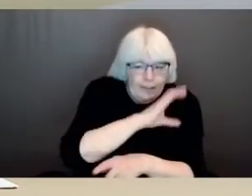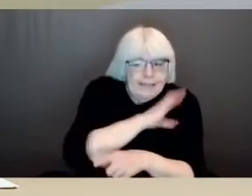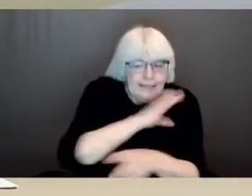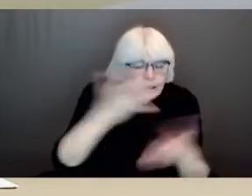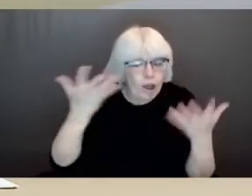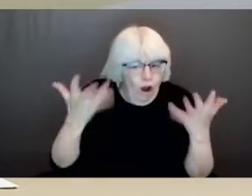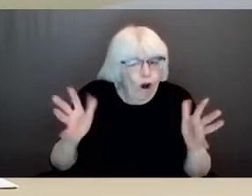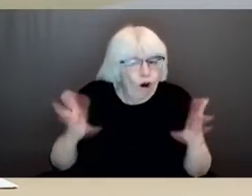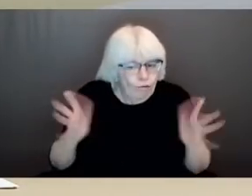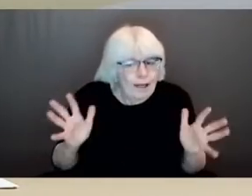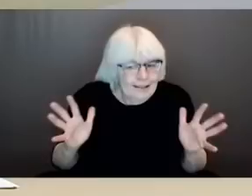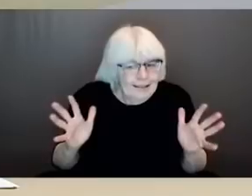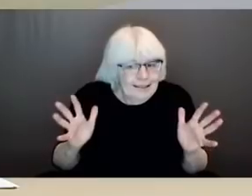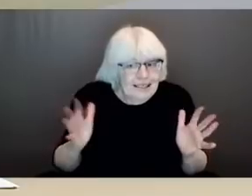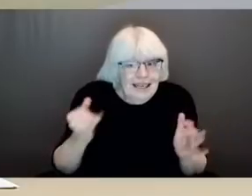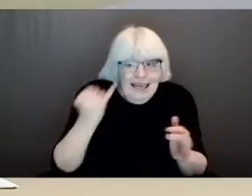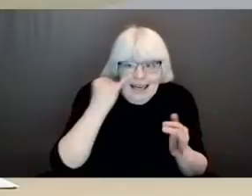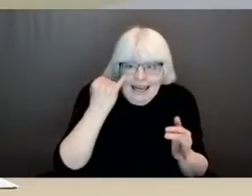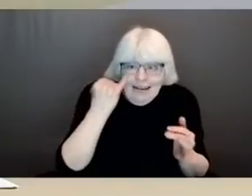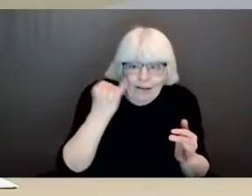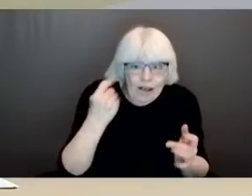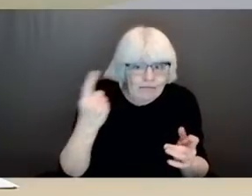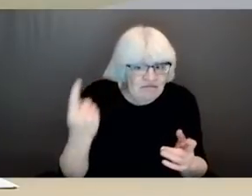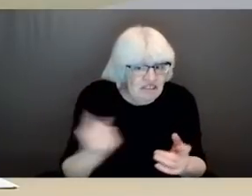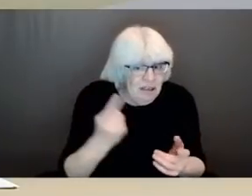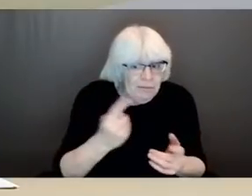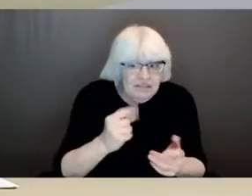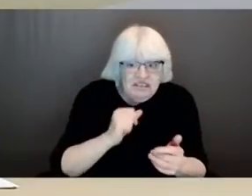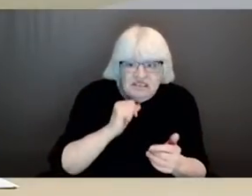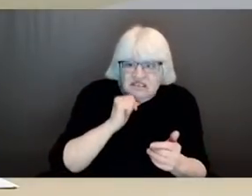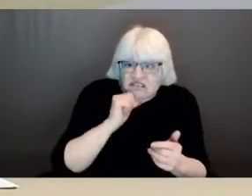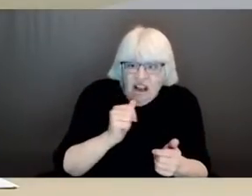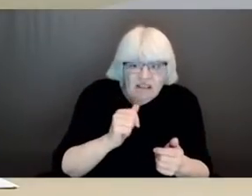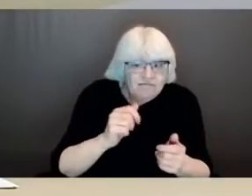if something needs to be done from enforcement, it's not that we're